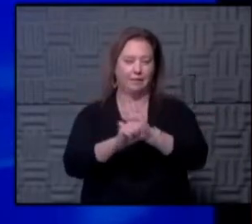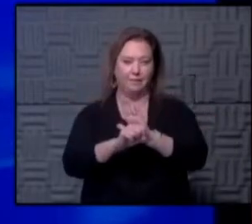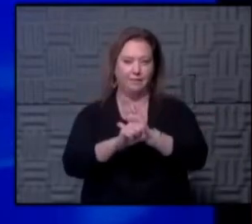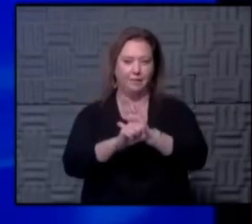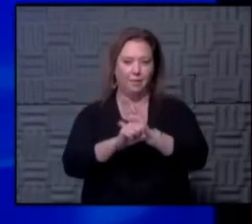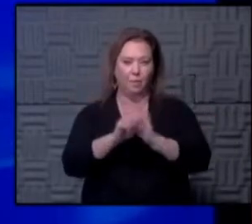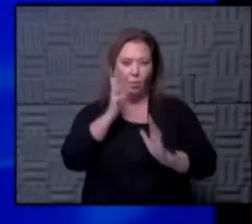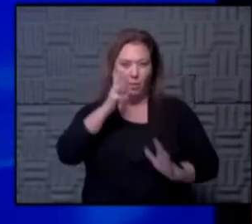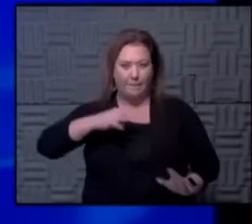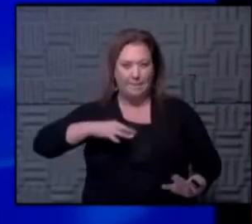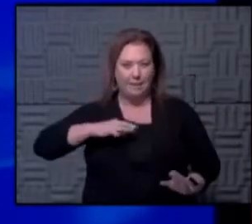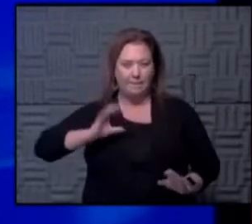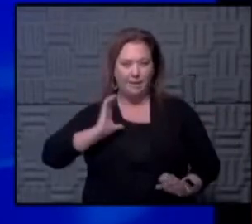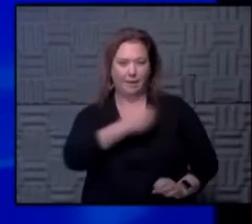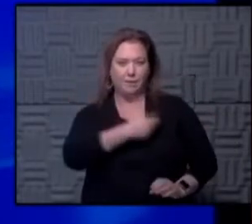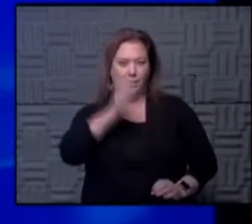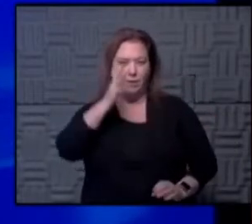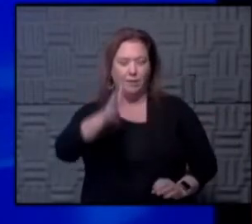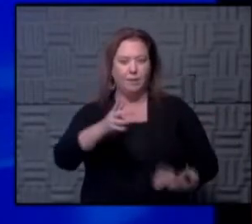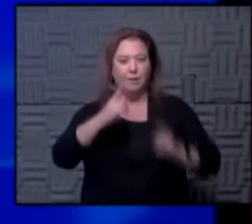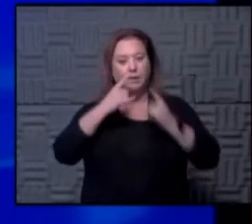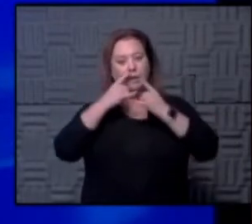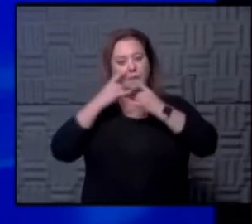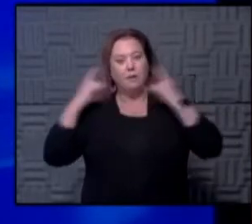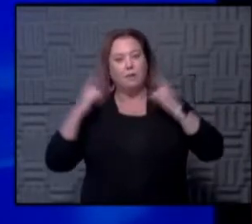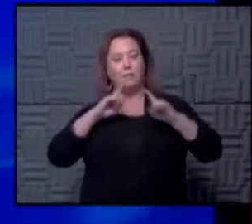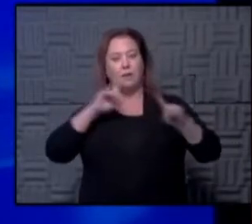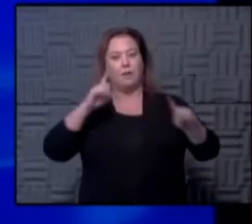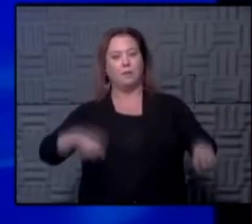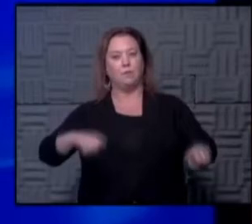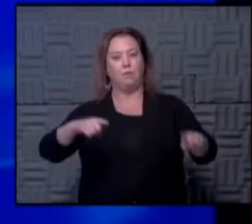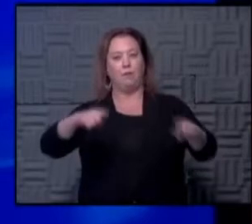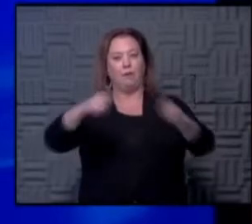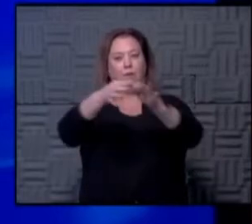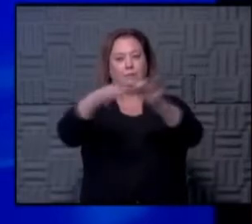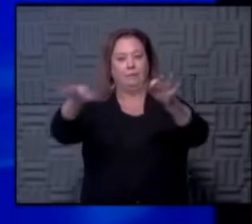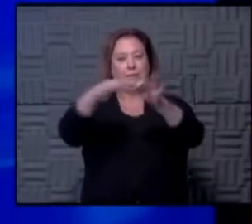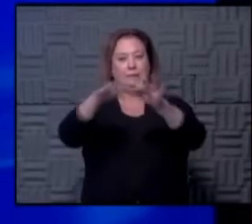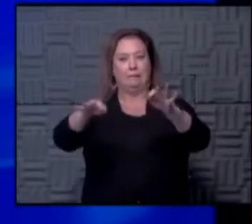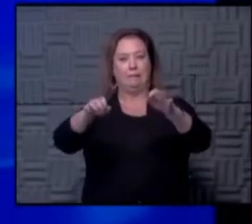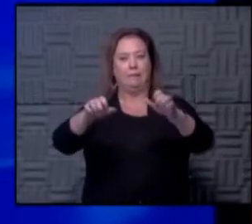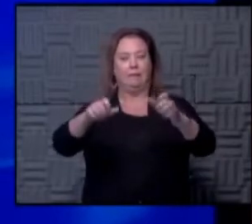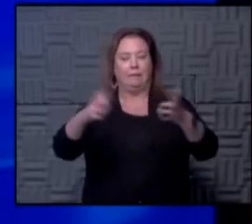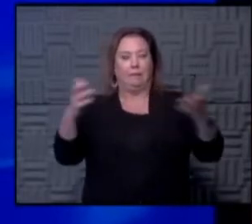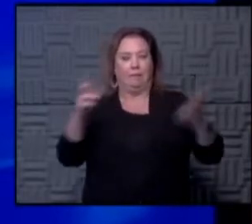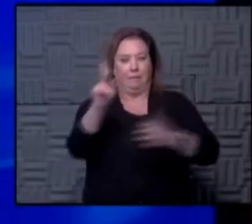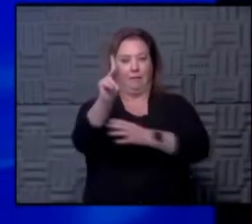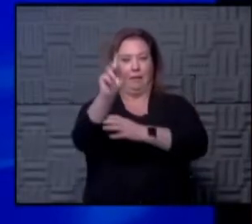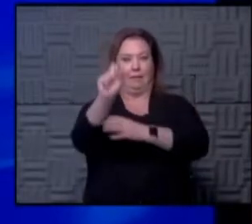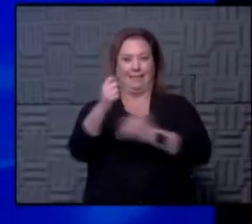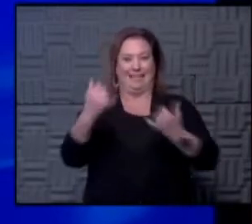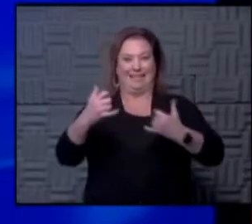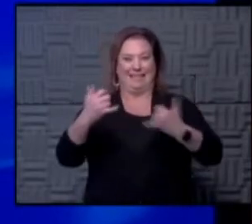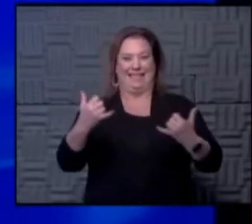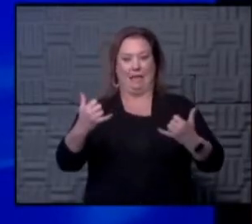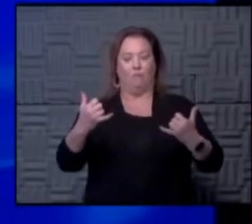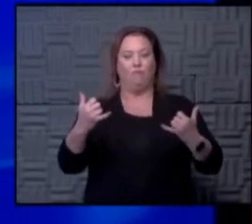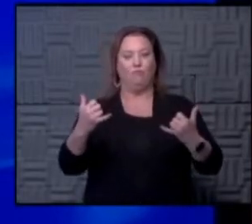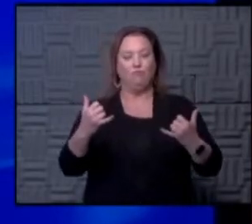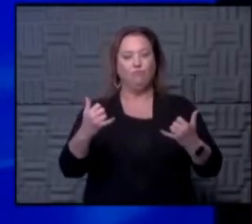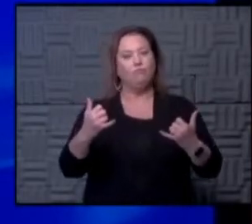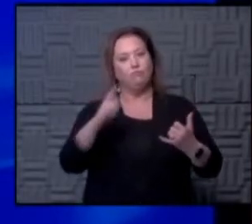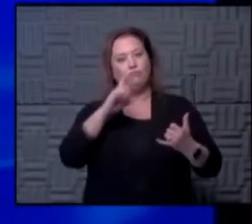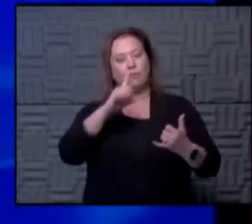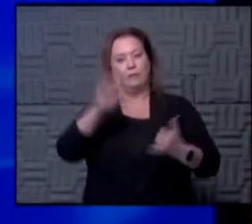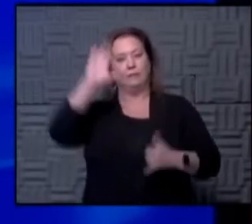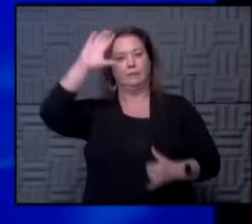us. I think the mask order, as outlined here, this time around, does